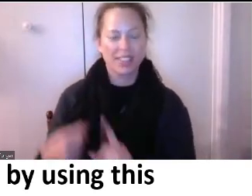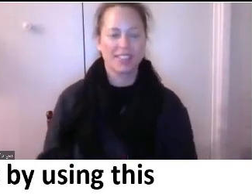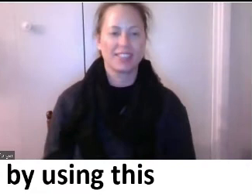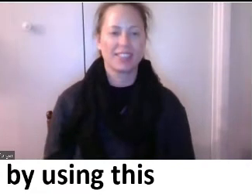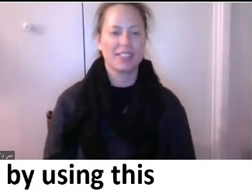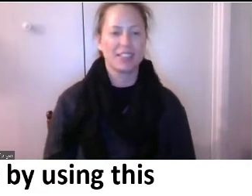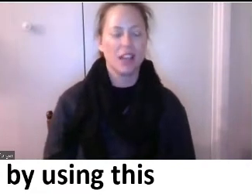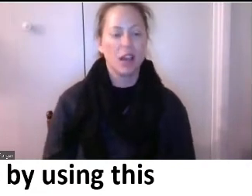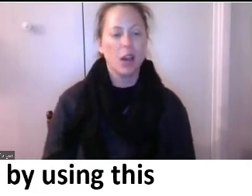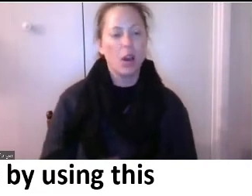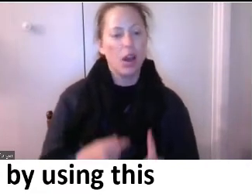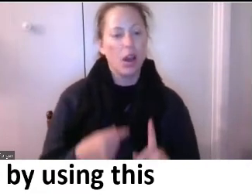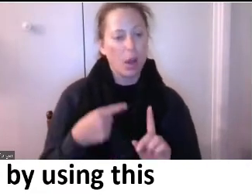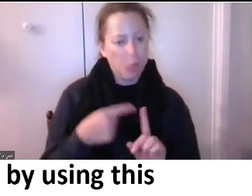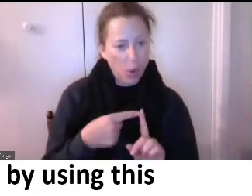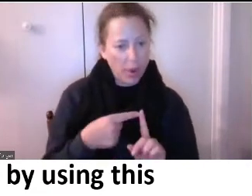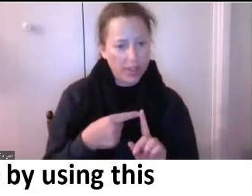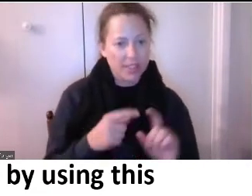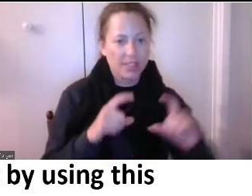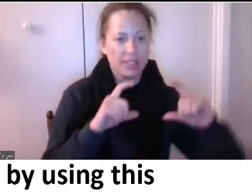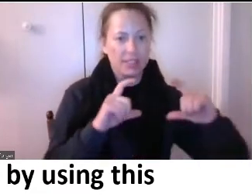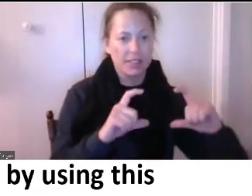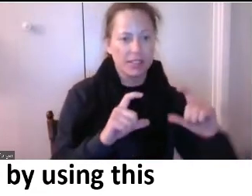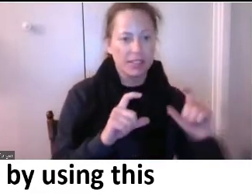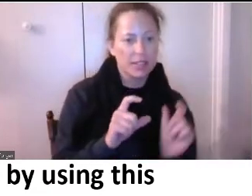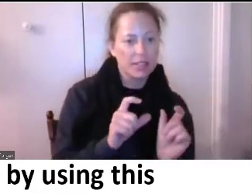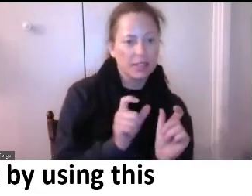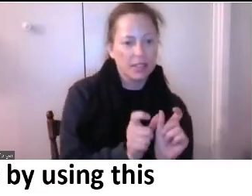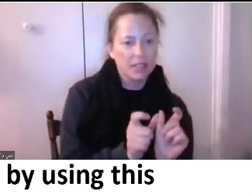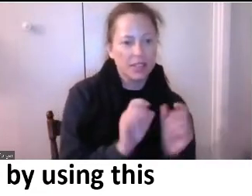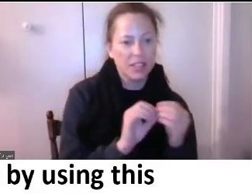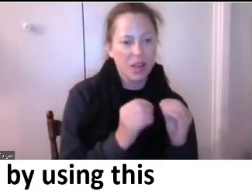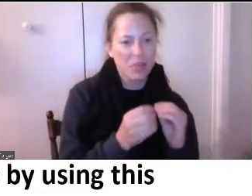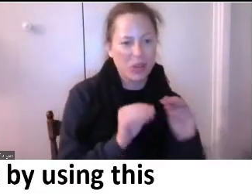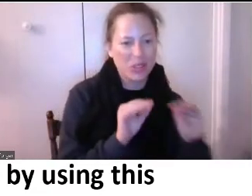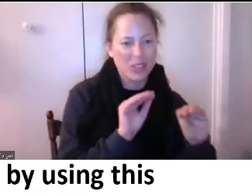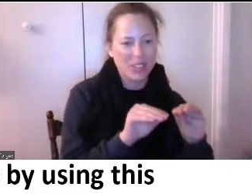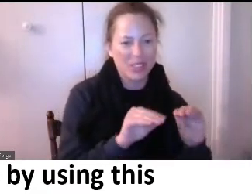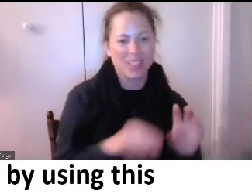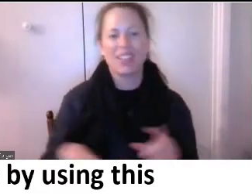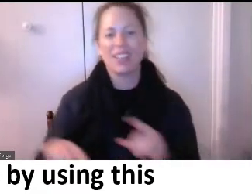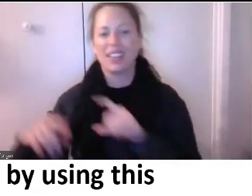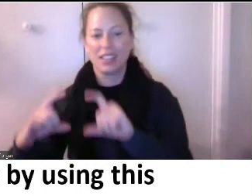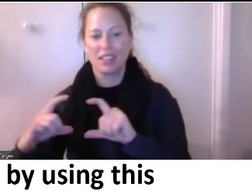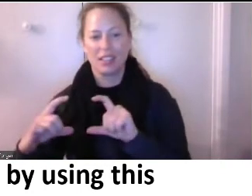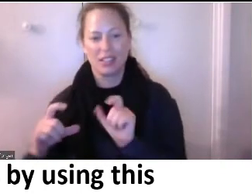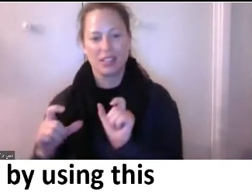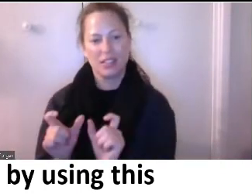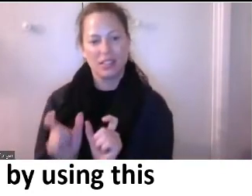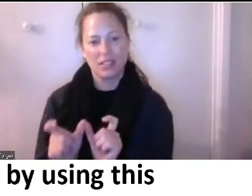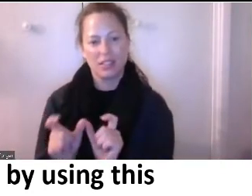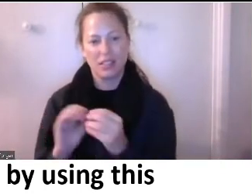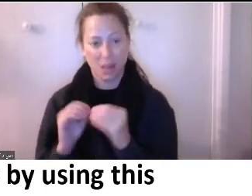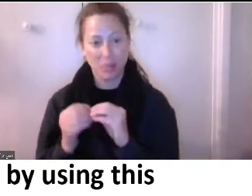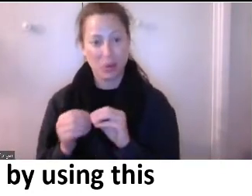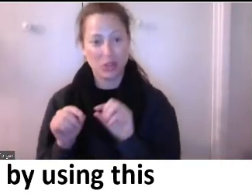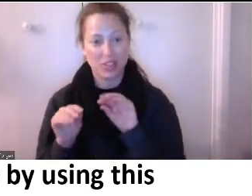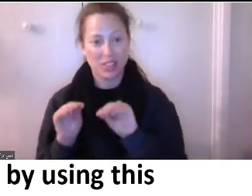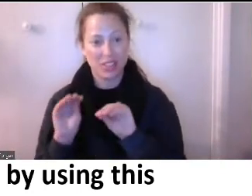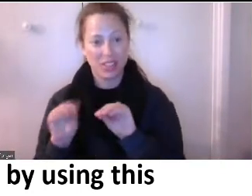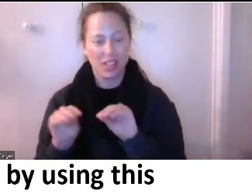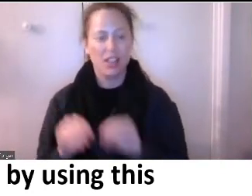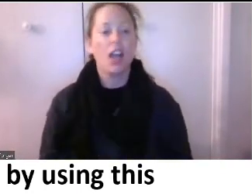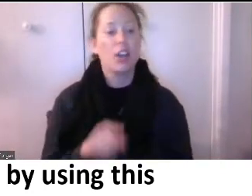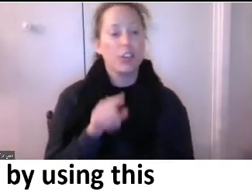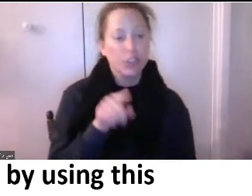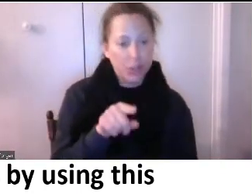2 points that you're given, you're going to be able to plug it into an equation in order to find out that